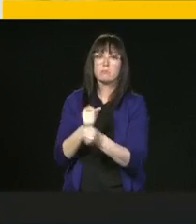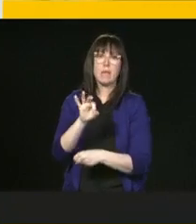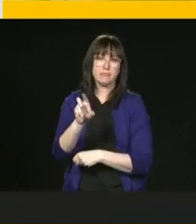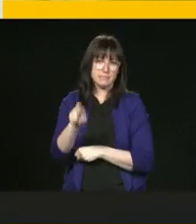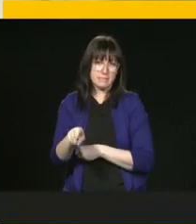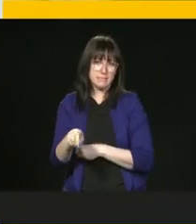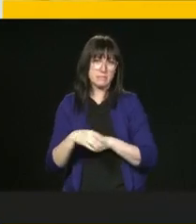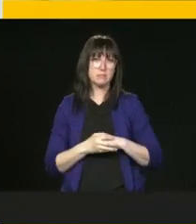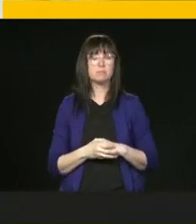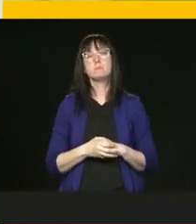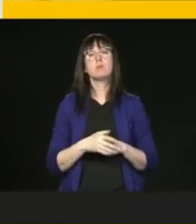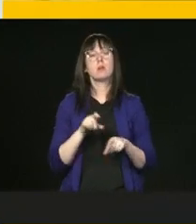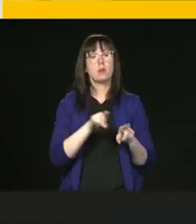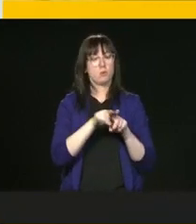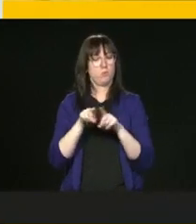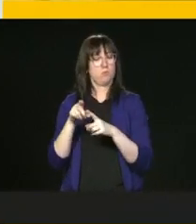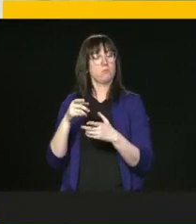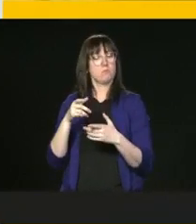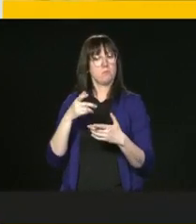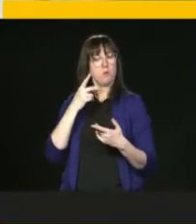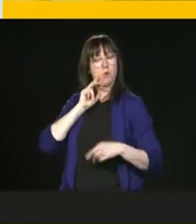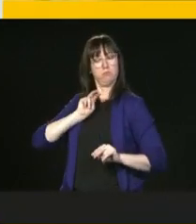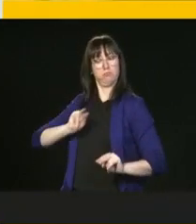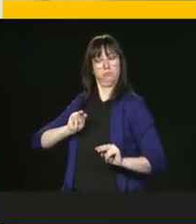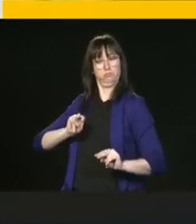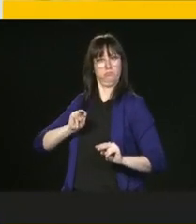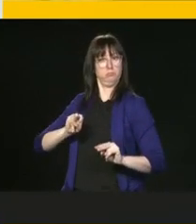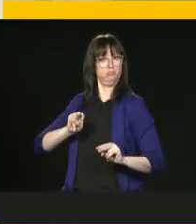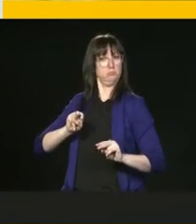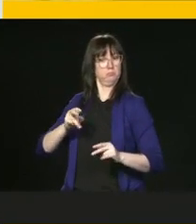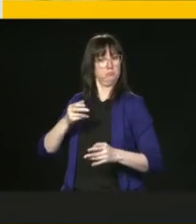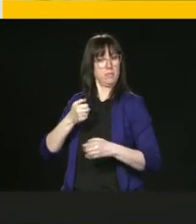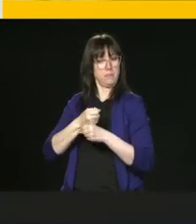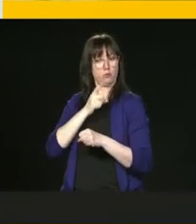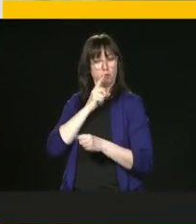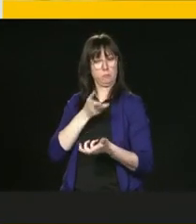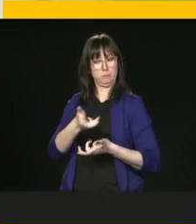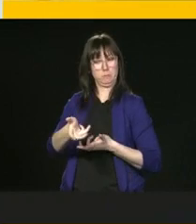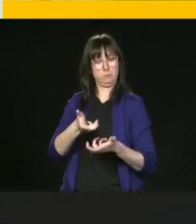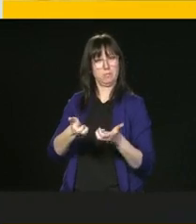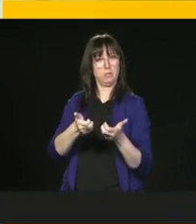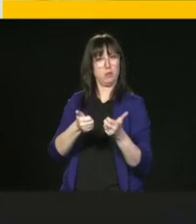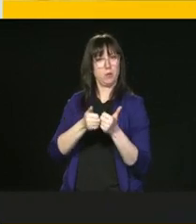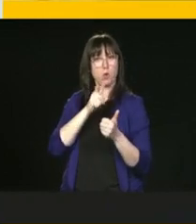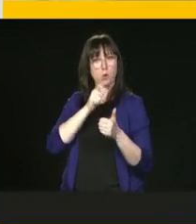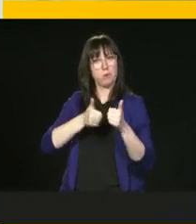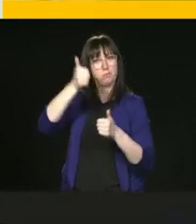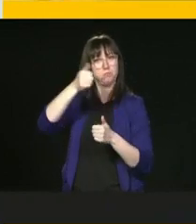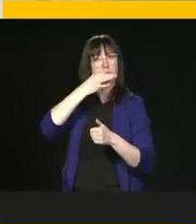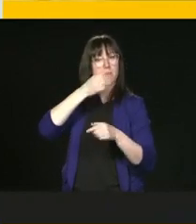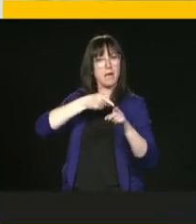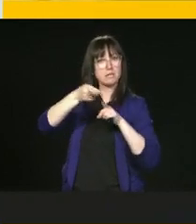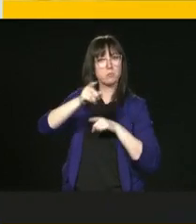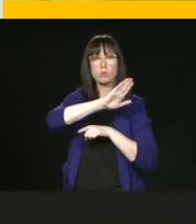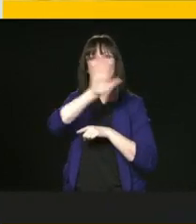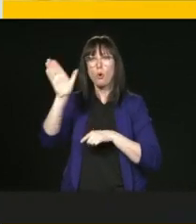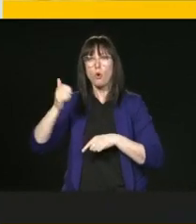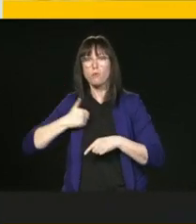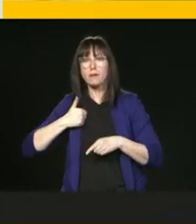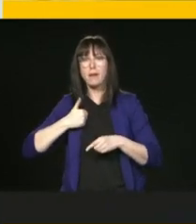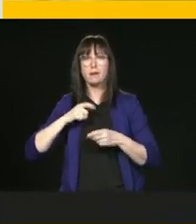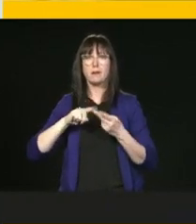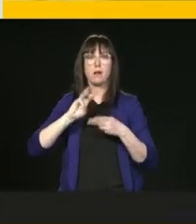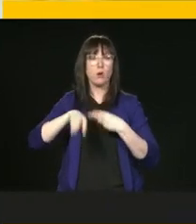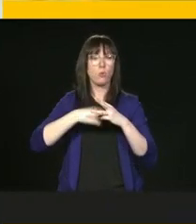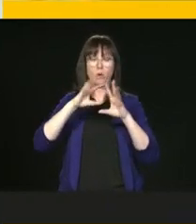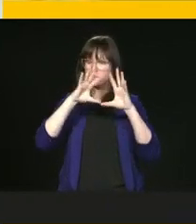will continue to monitor closely this situation, to work with experts across Canada and indeed around the world